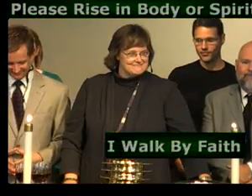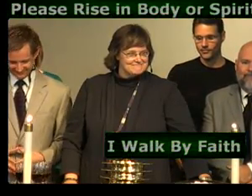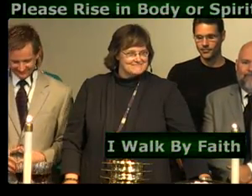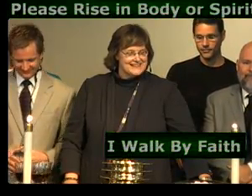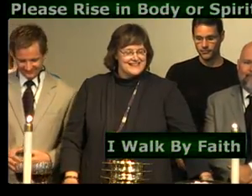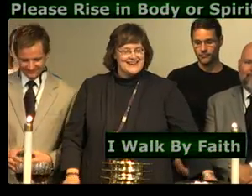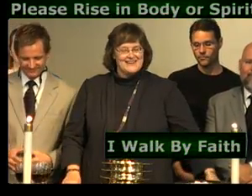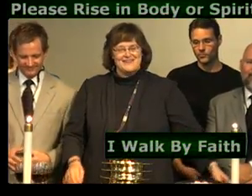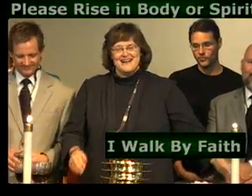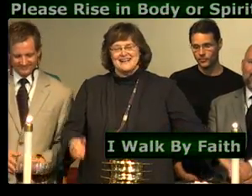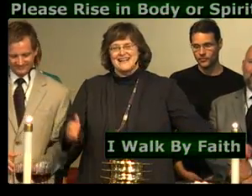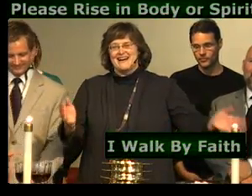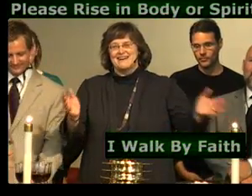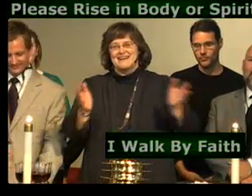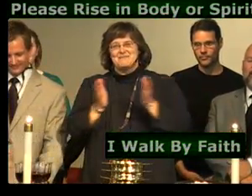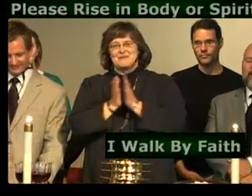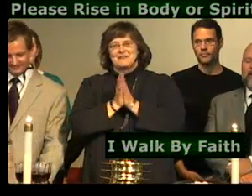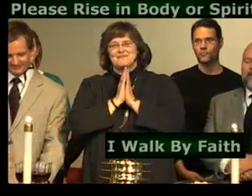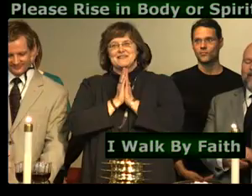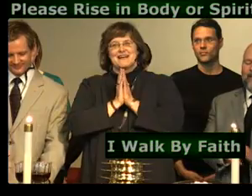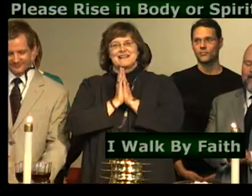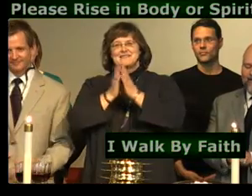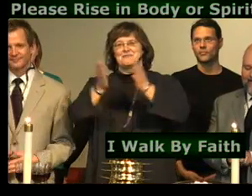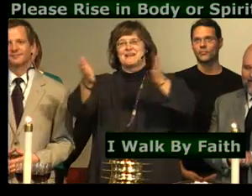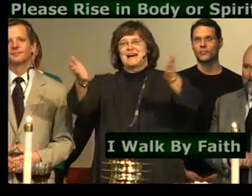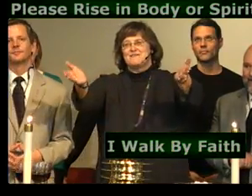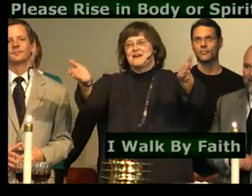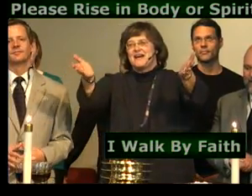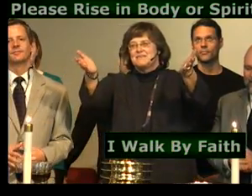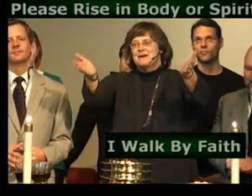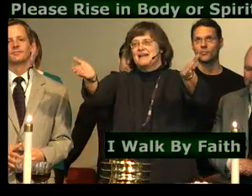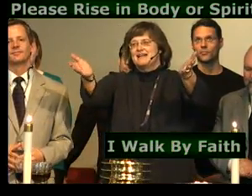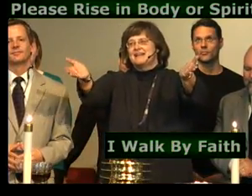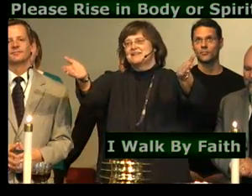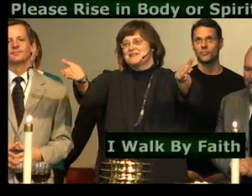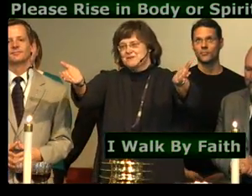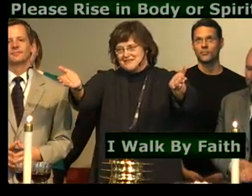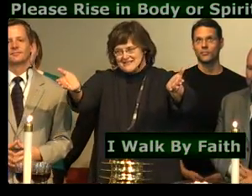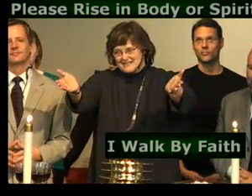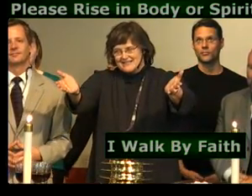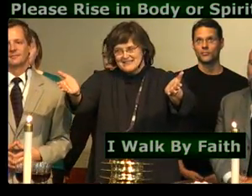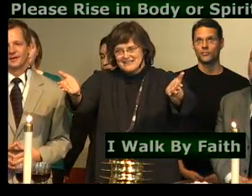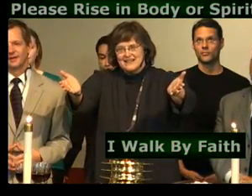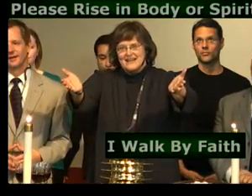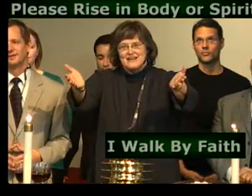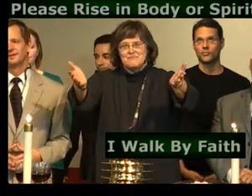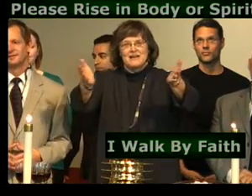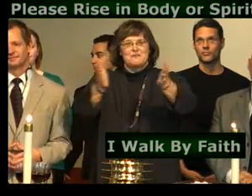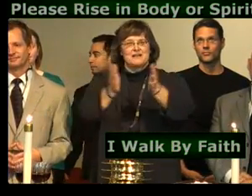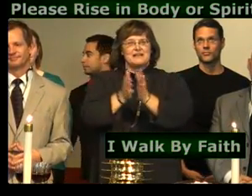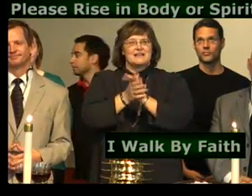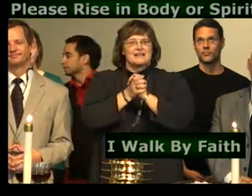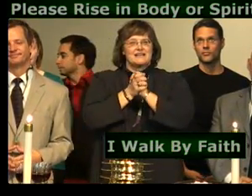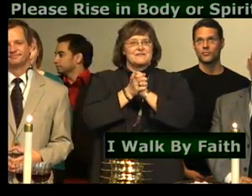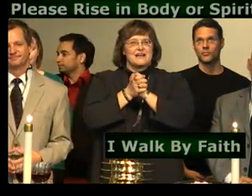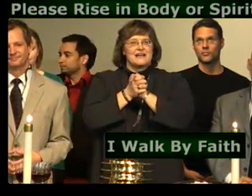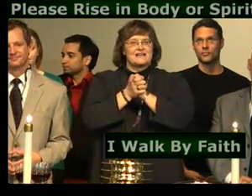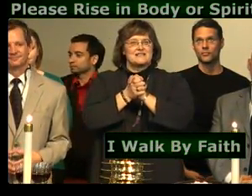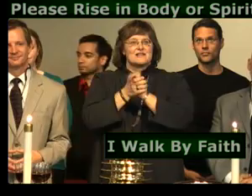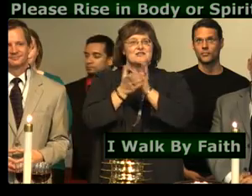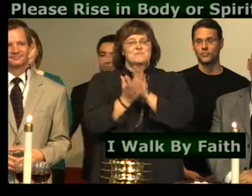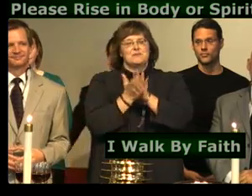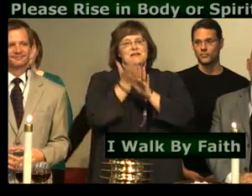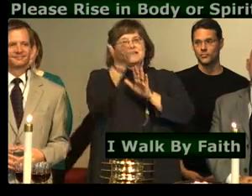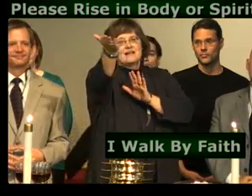Amen. All right, now, may we give thanks that we have been in community, and may we give